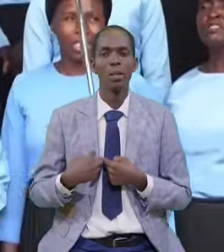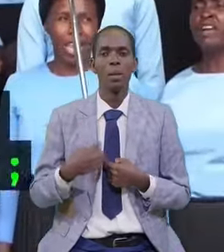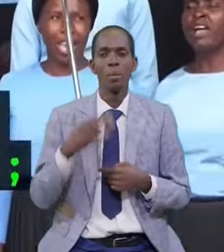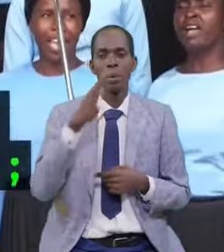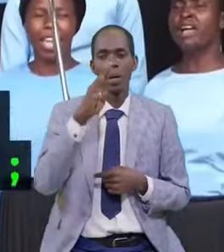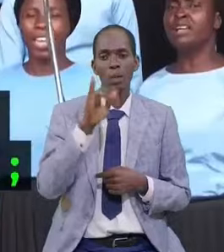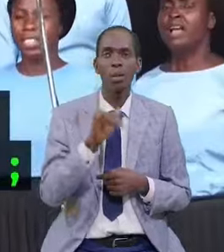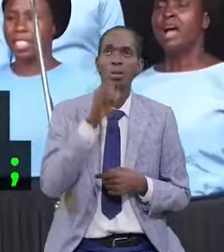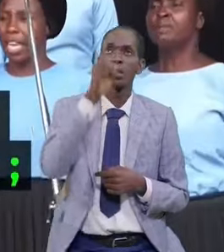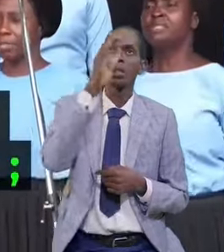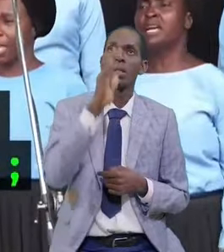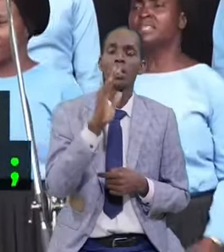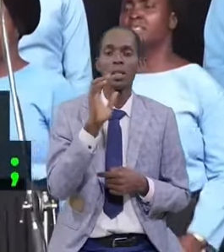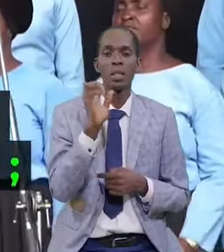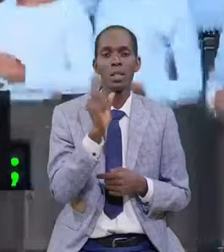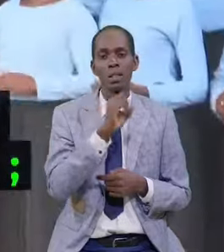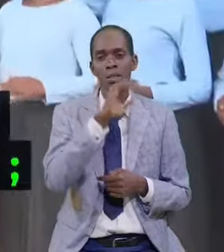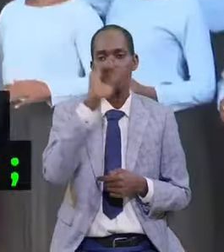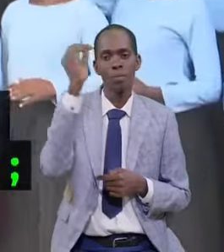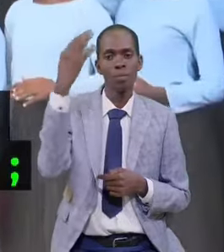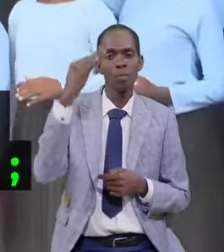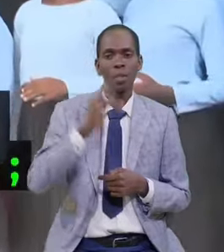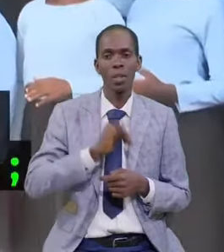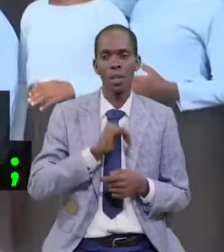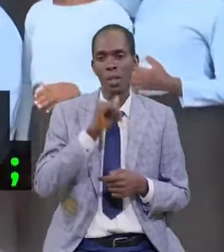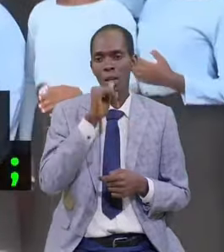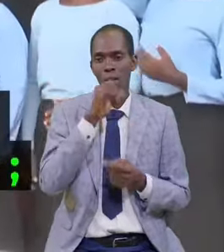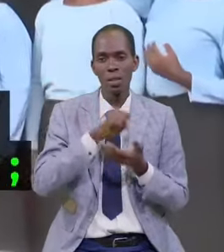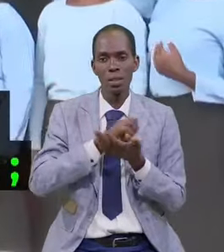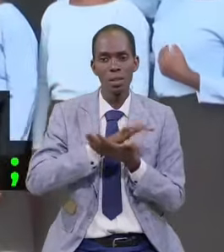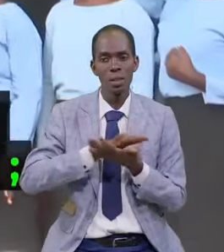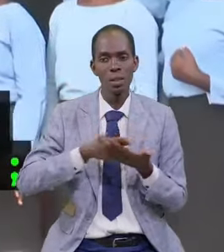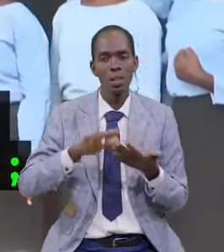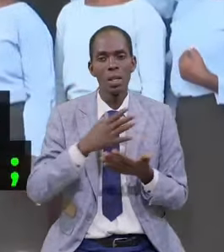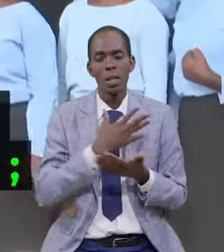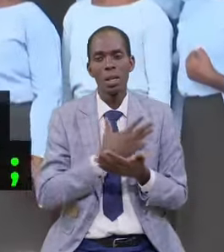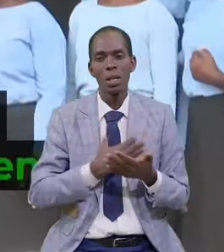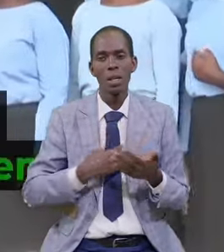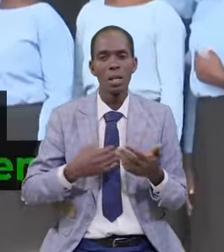by God gra and Sanctified and